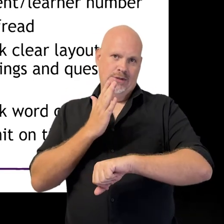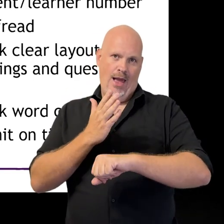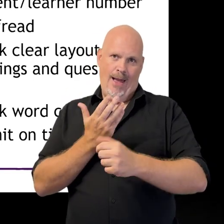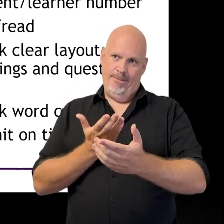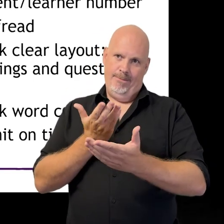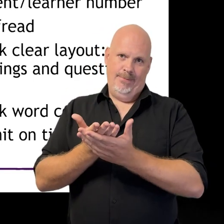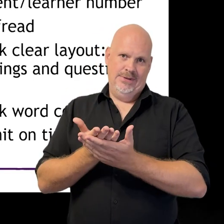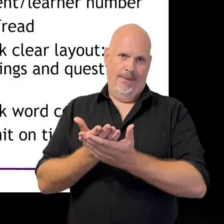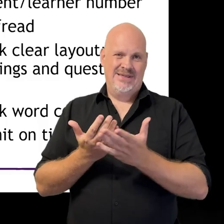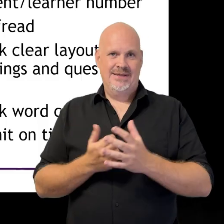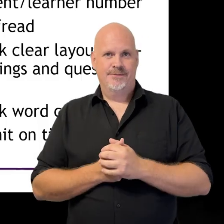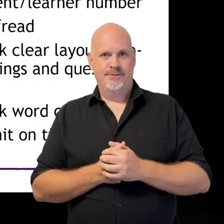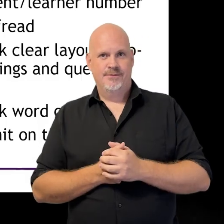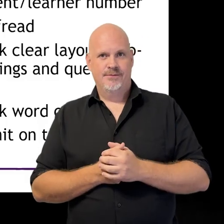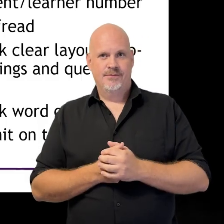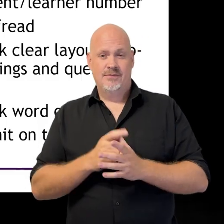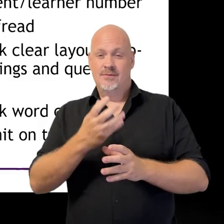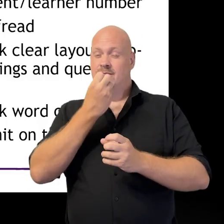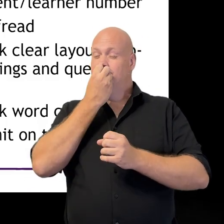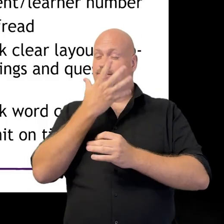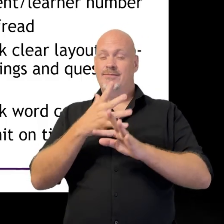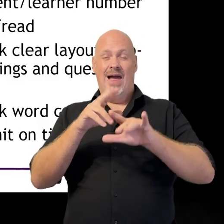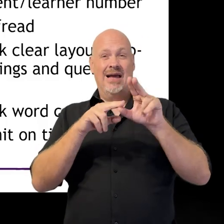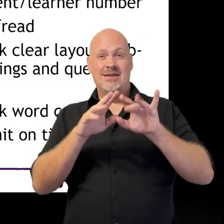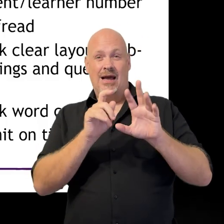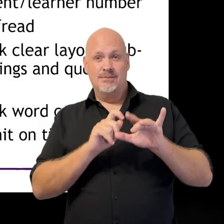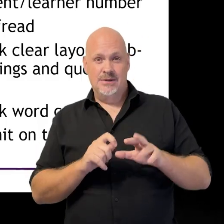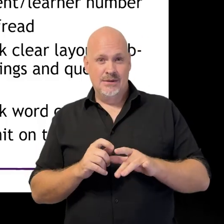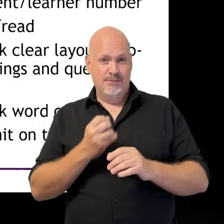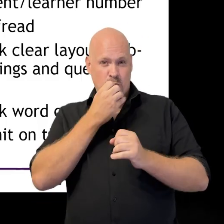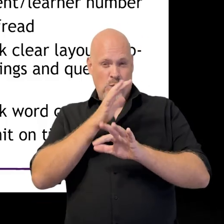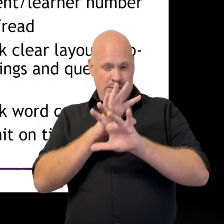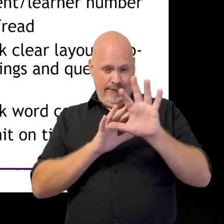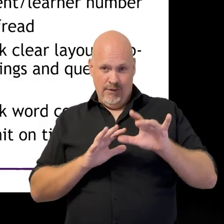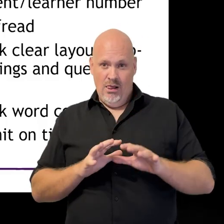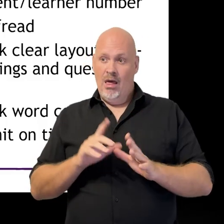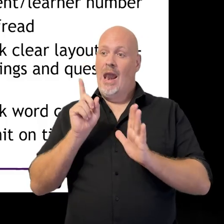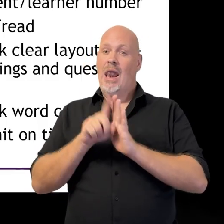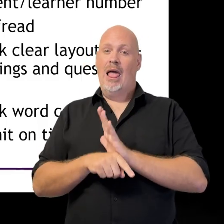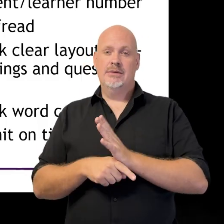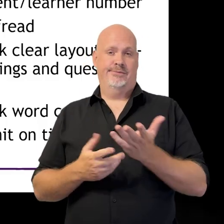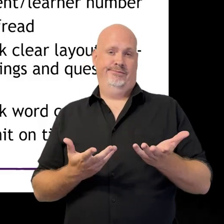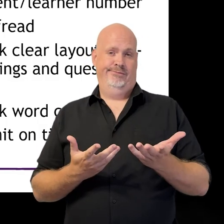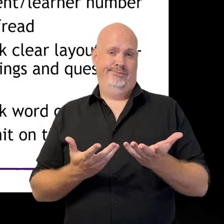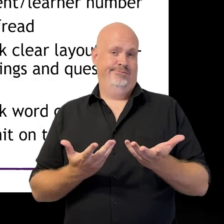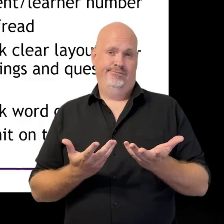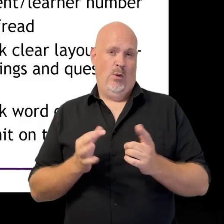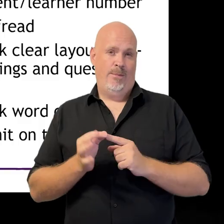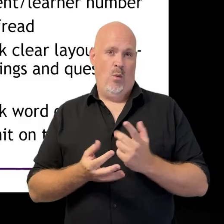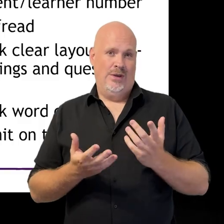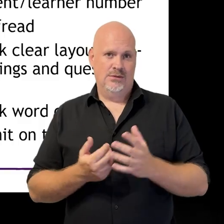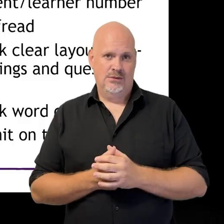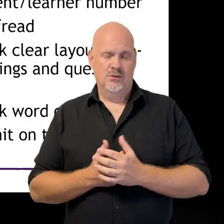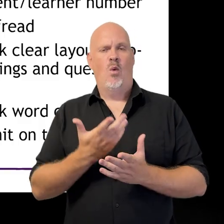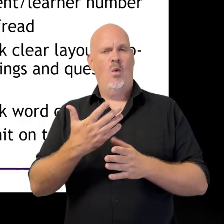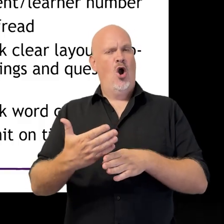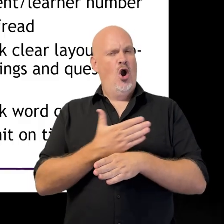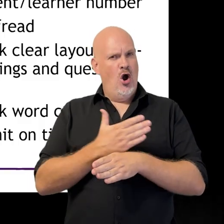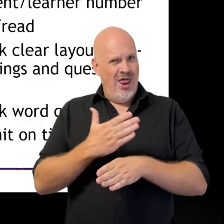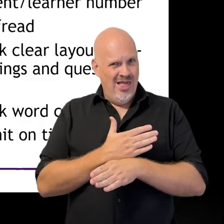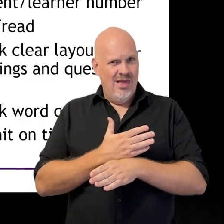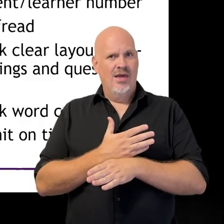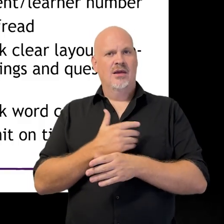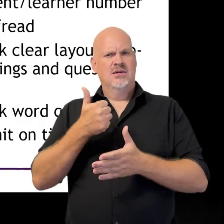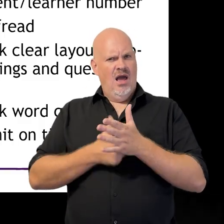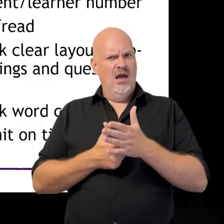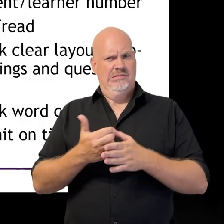start early, start as soon as you can. That gives you time to redo things and improve, and just make